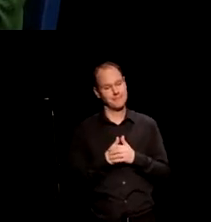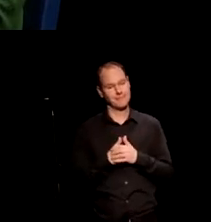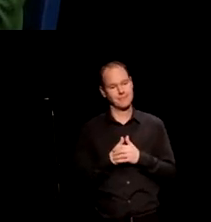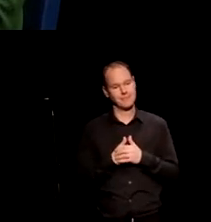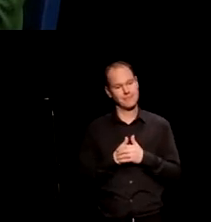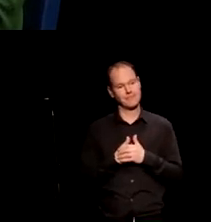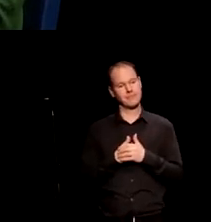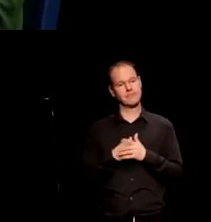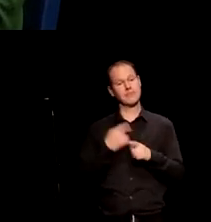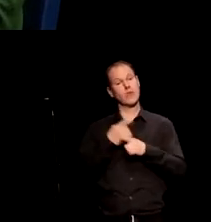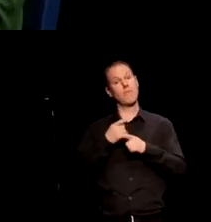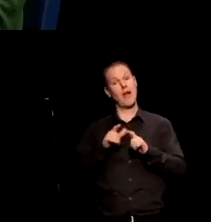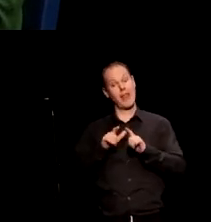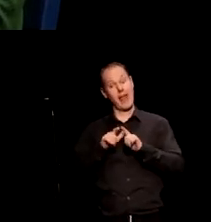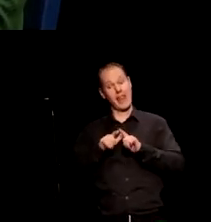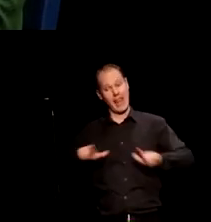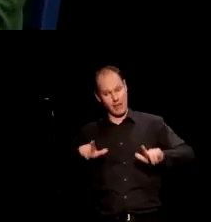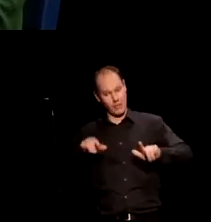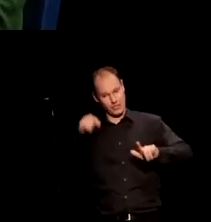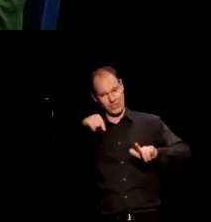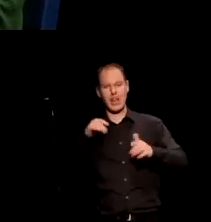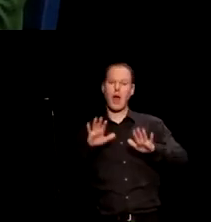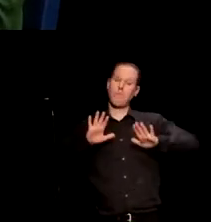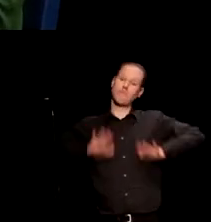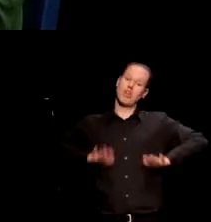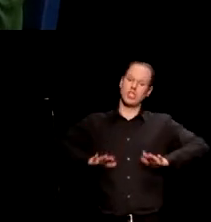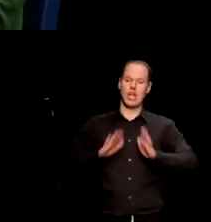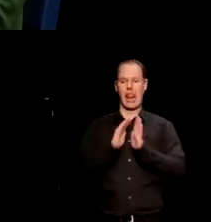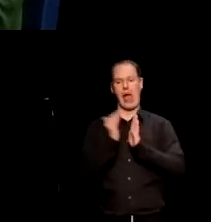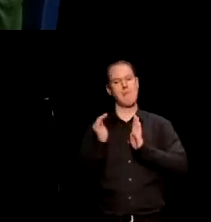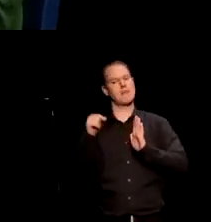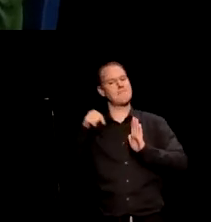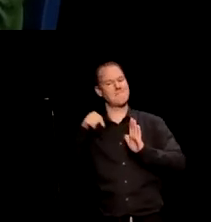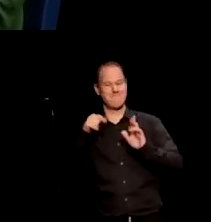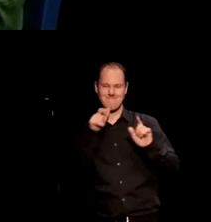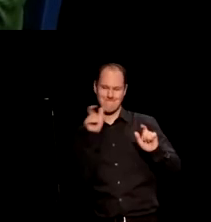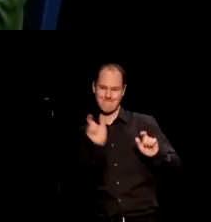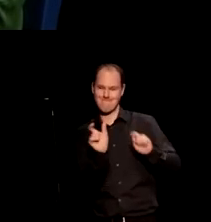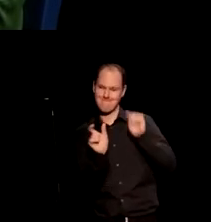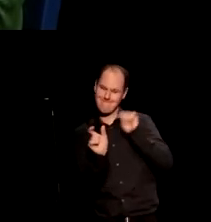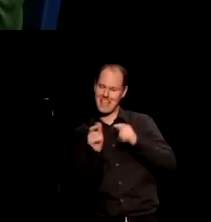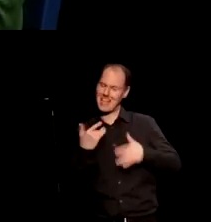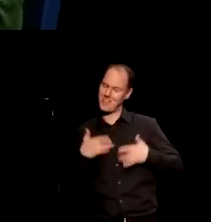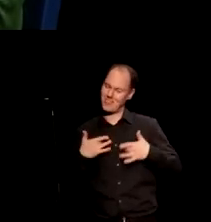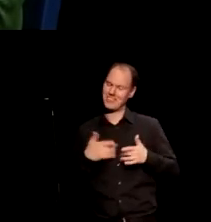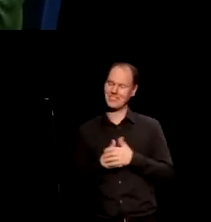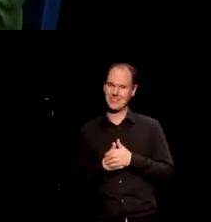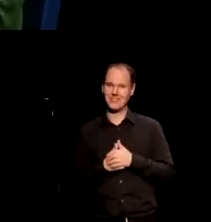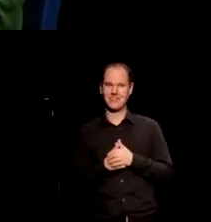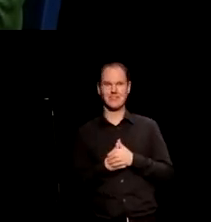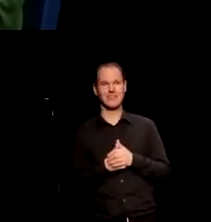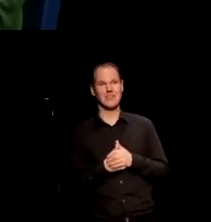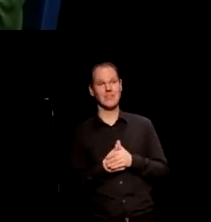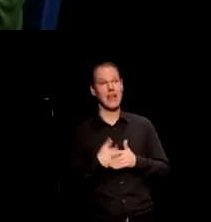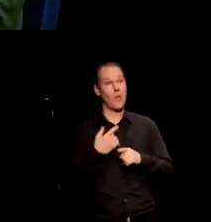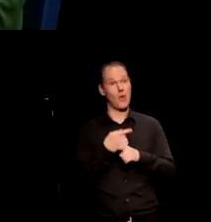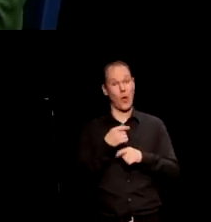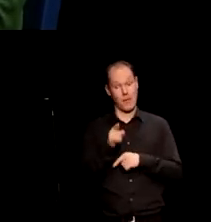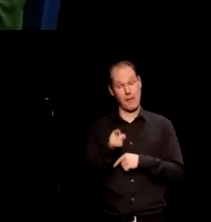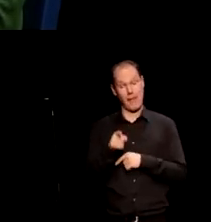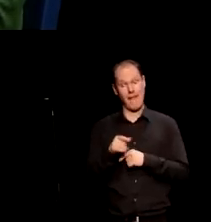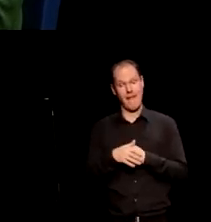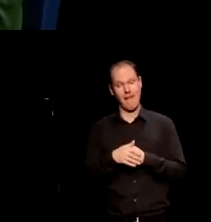very language itself, British Library, and what that means. Cara and I had a quick conversation before we came on about the kind